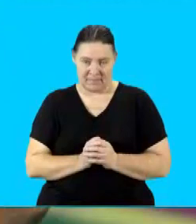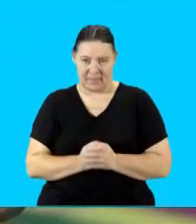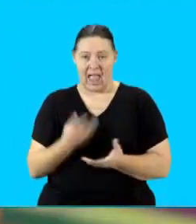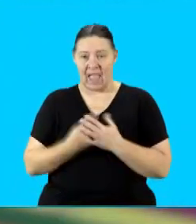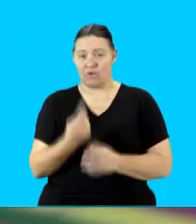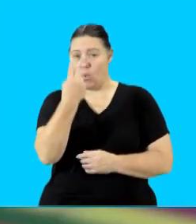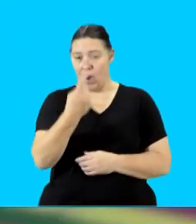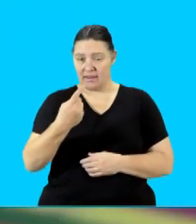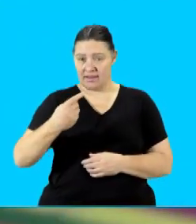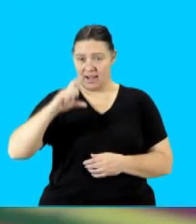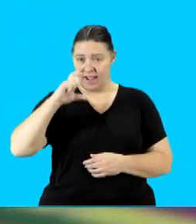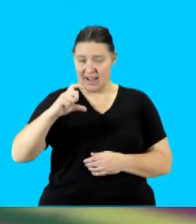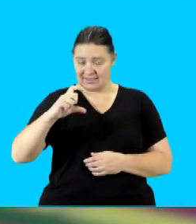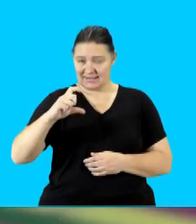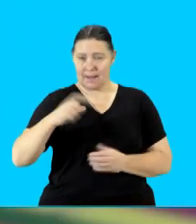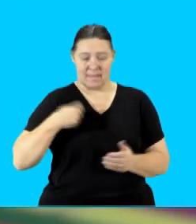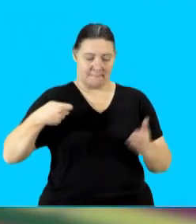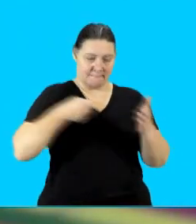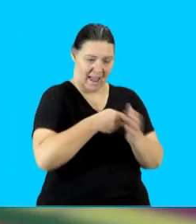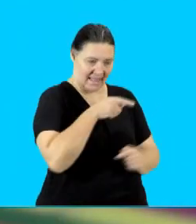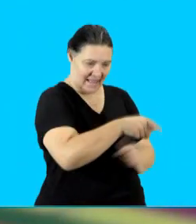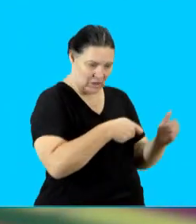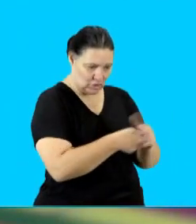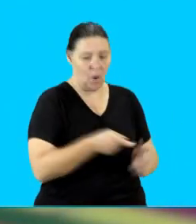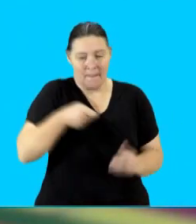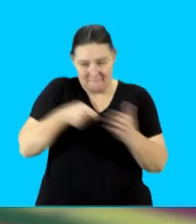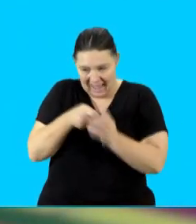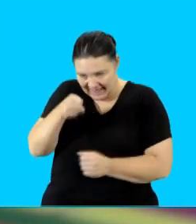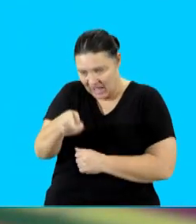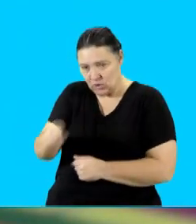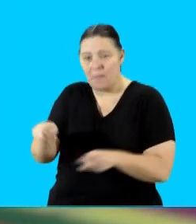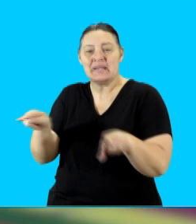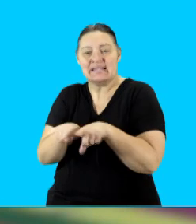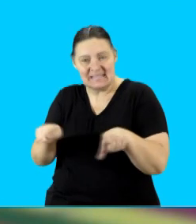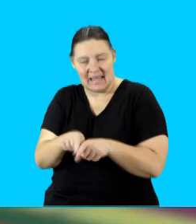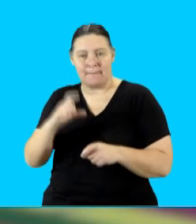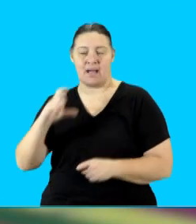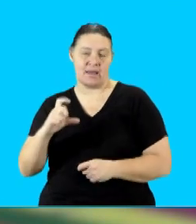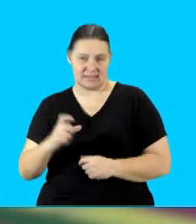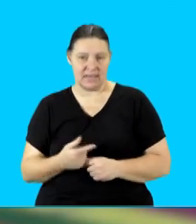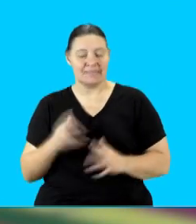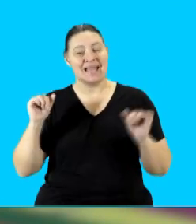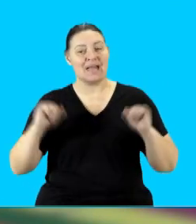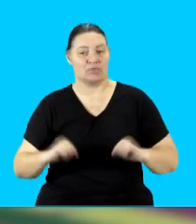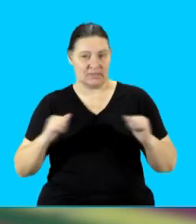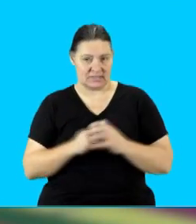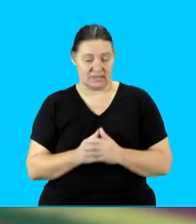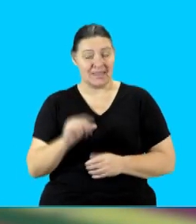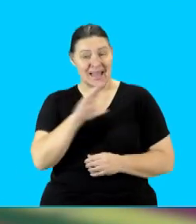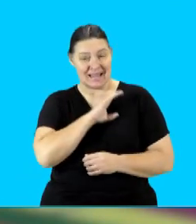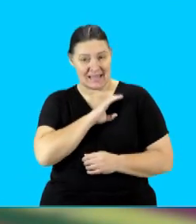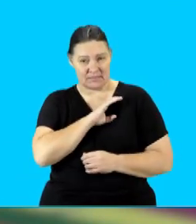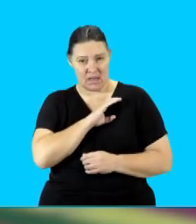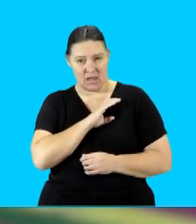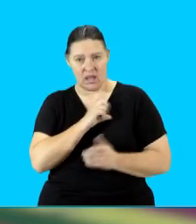customers. Having this one card, store card, you can buy in different outlets. So that's an agreement we are having